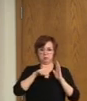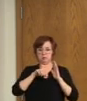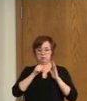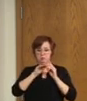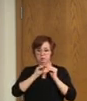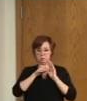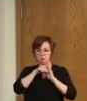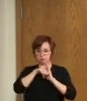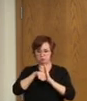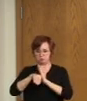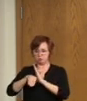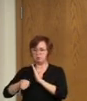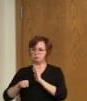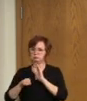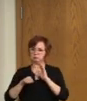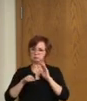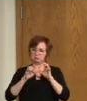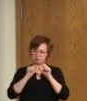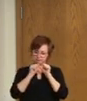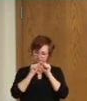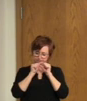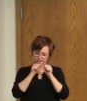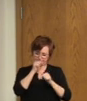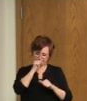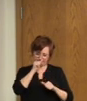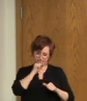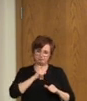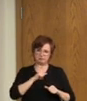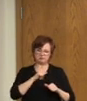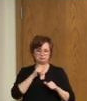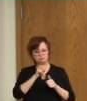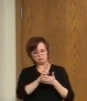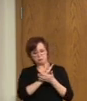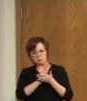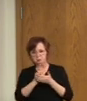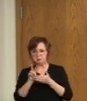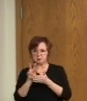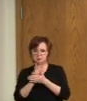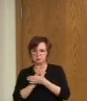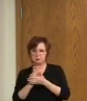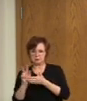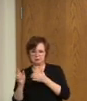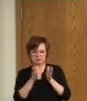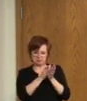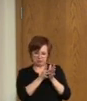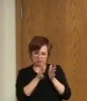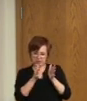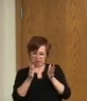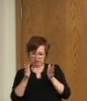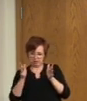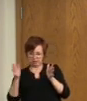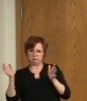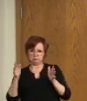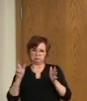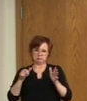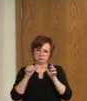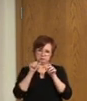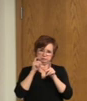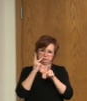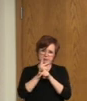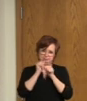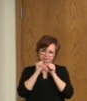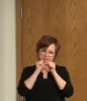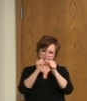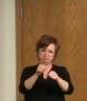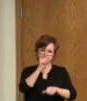weeks. But we also have to remember that unfortunately we still continue to see